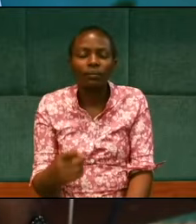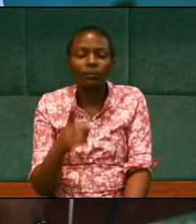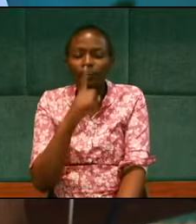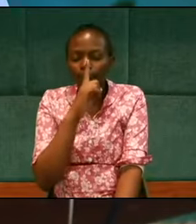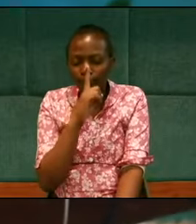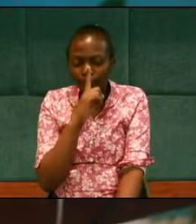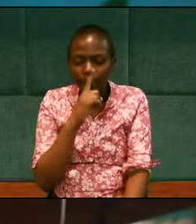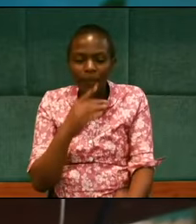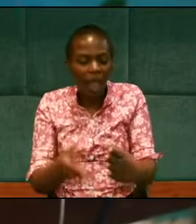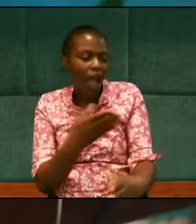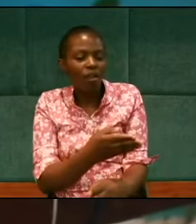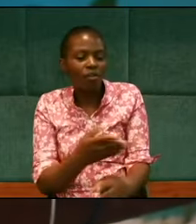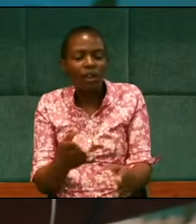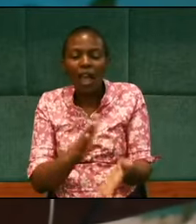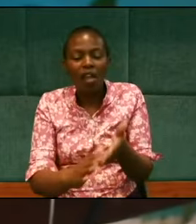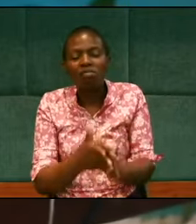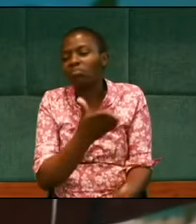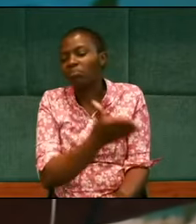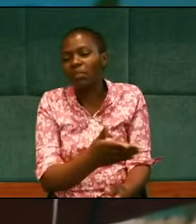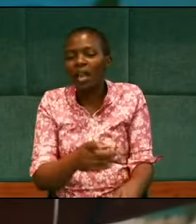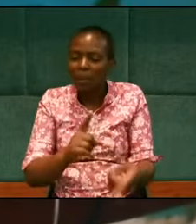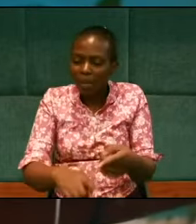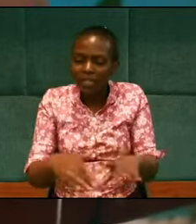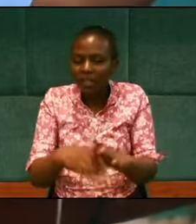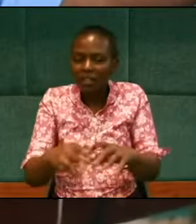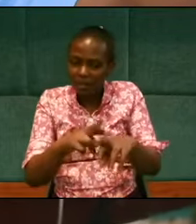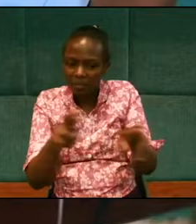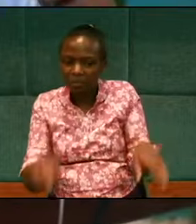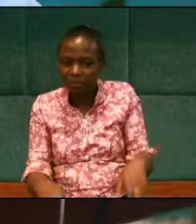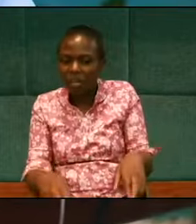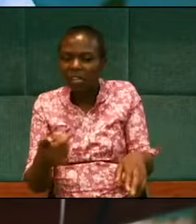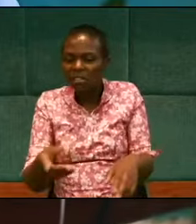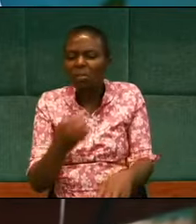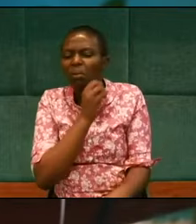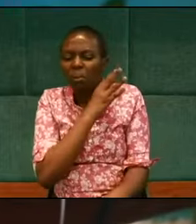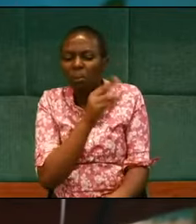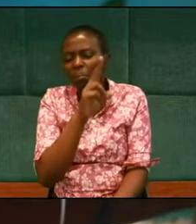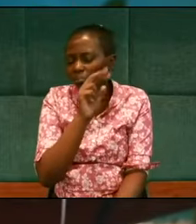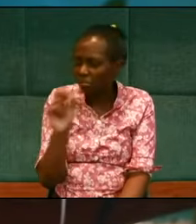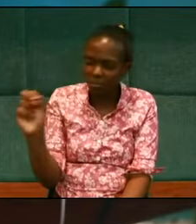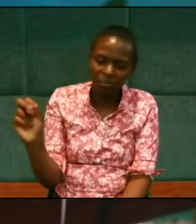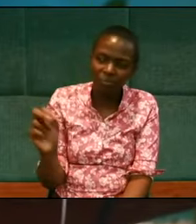in the room. Nobody will know. And she will never shout. She's always calm.